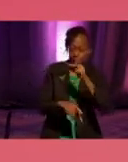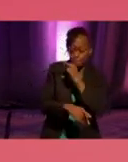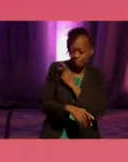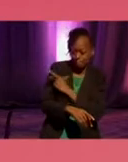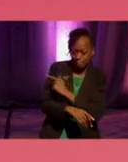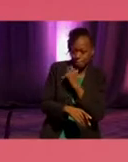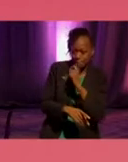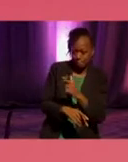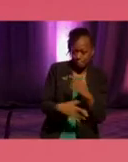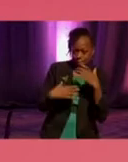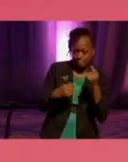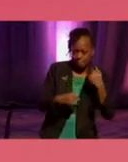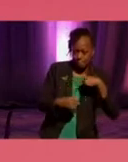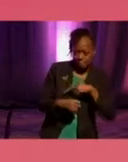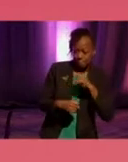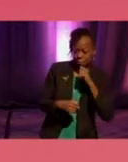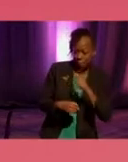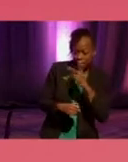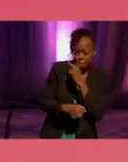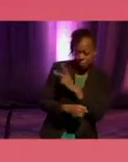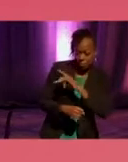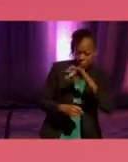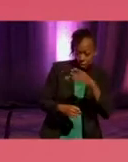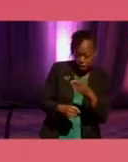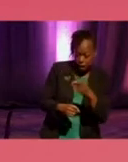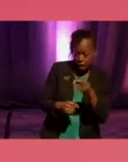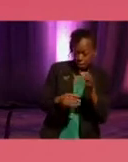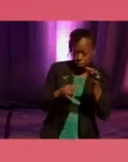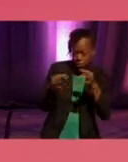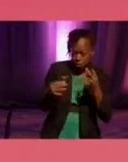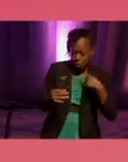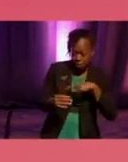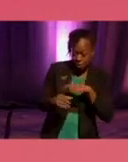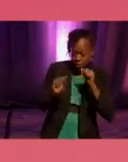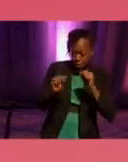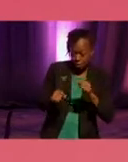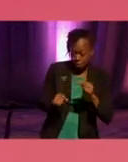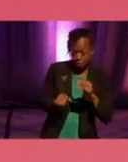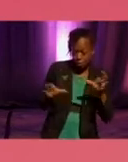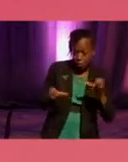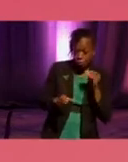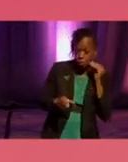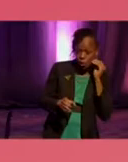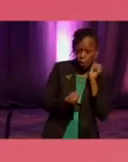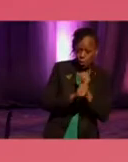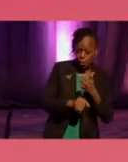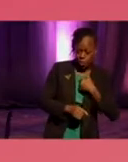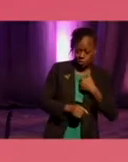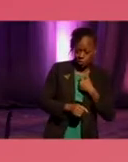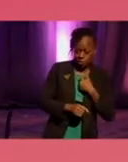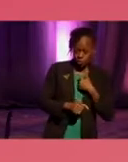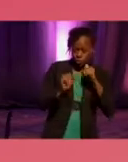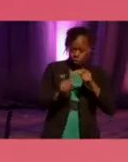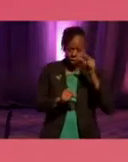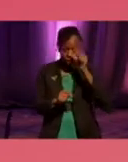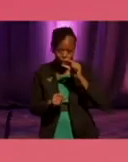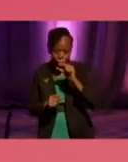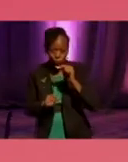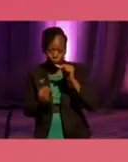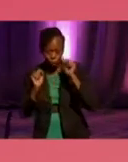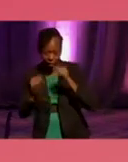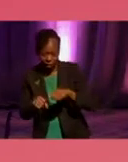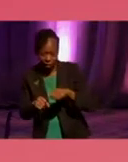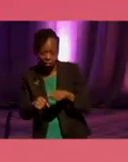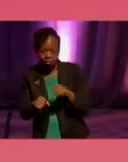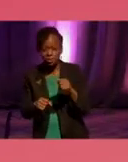it to us. We can do that homework. Google is available to everyone. So you can Google it. Why is there mistrust in certain